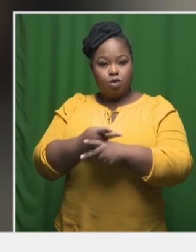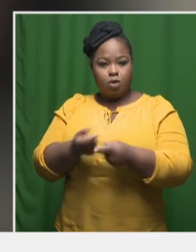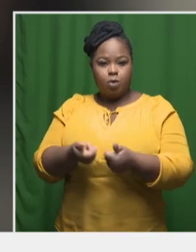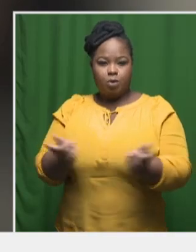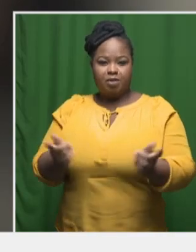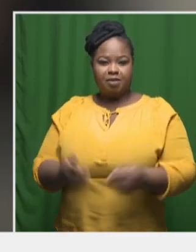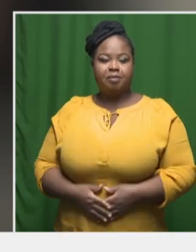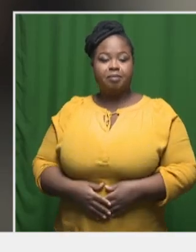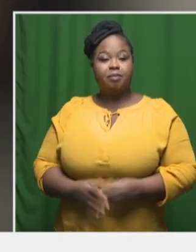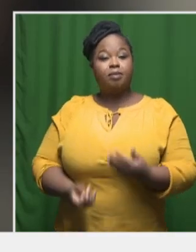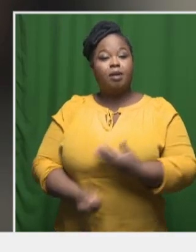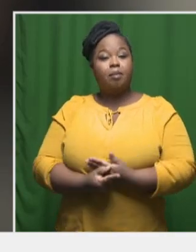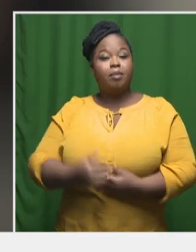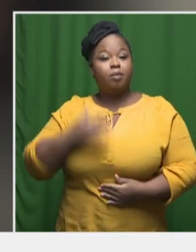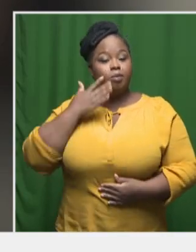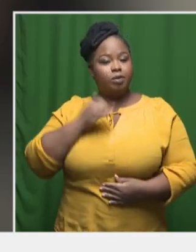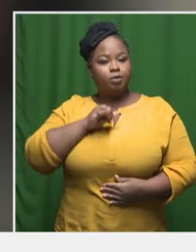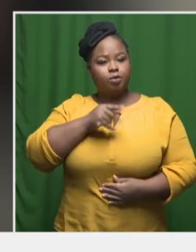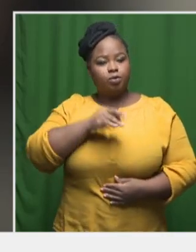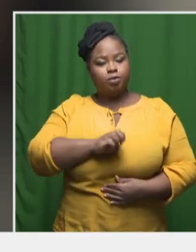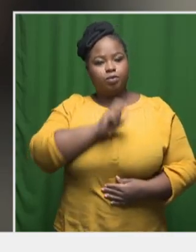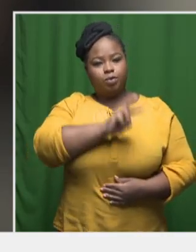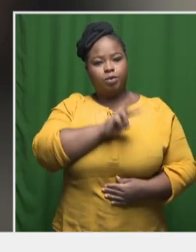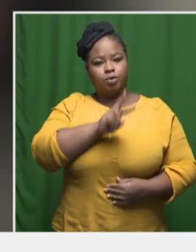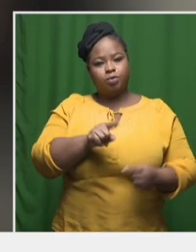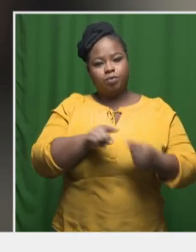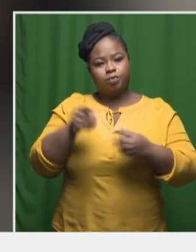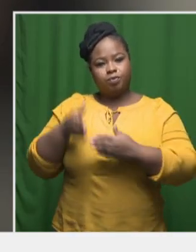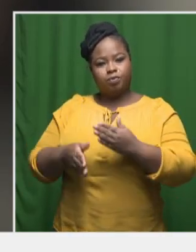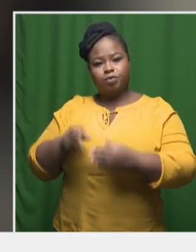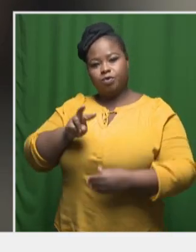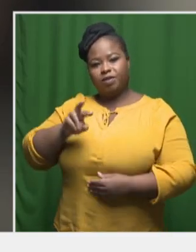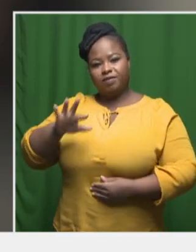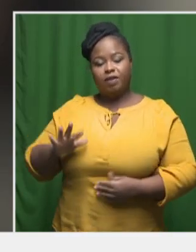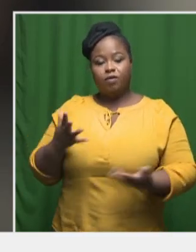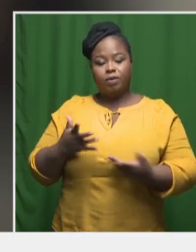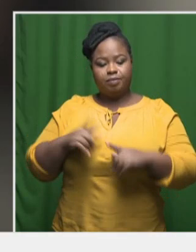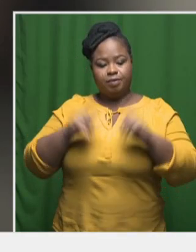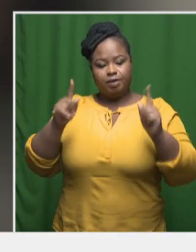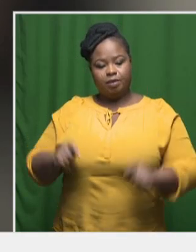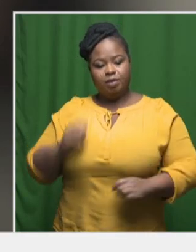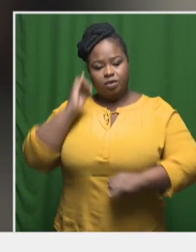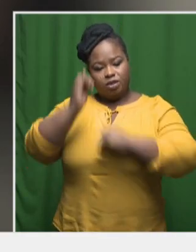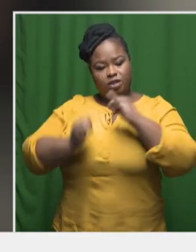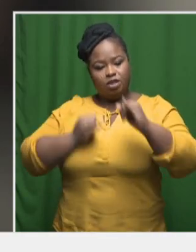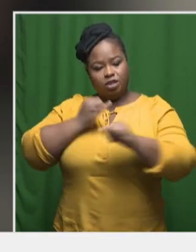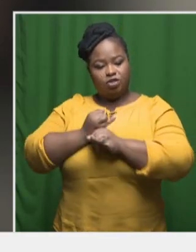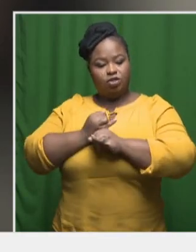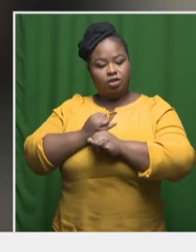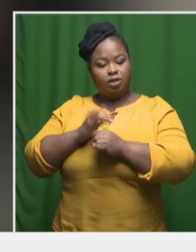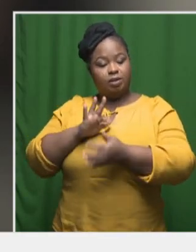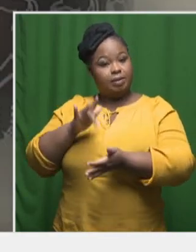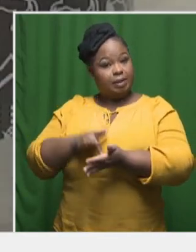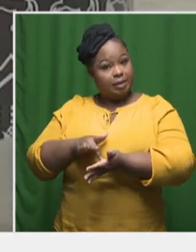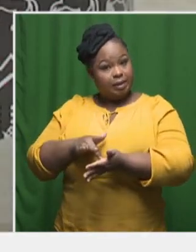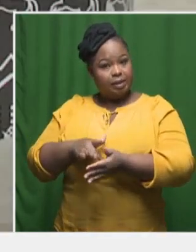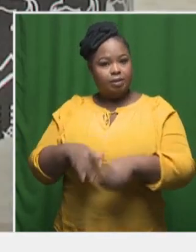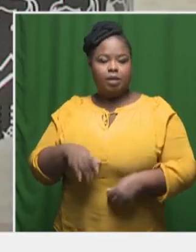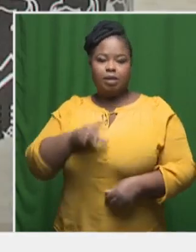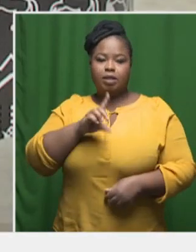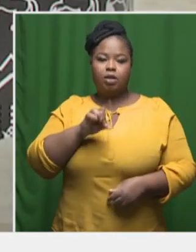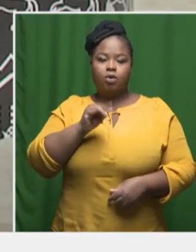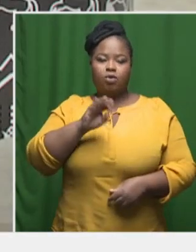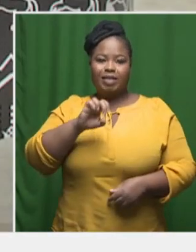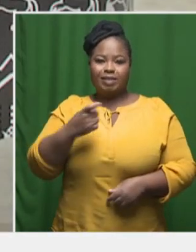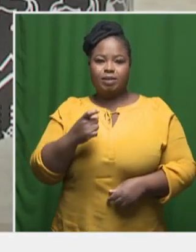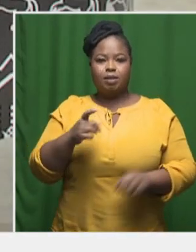launches. Taking place from June 22nd to the 25th at the Cape Town International Convention Centre, Decorex Cape Town